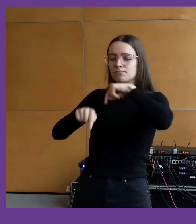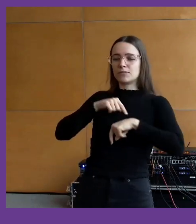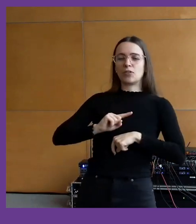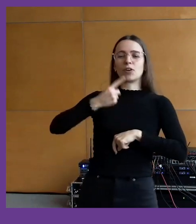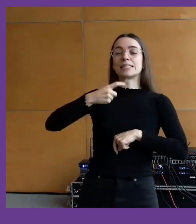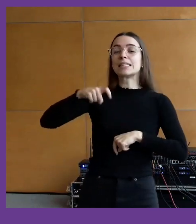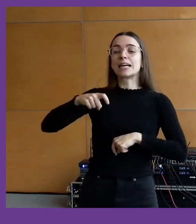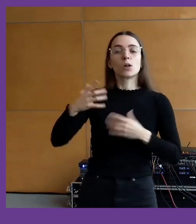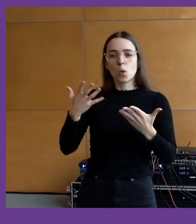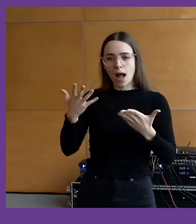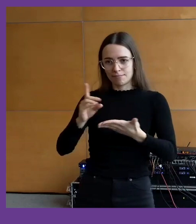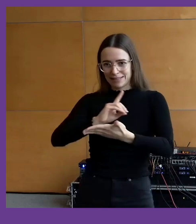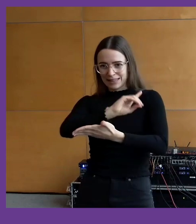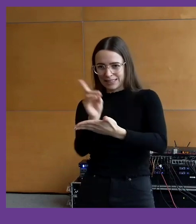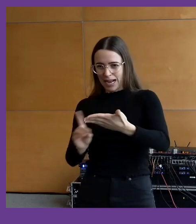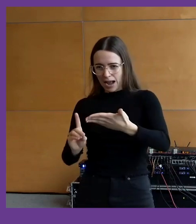happening.